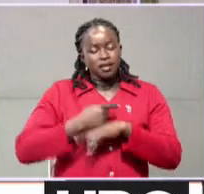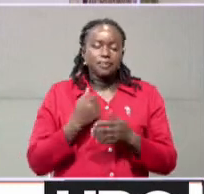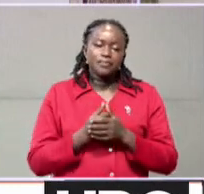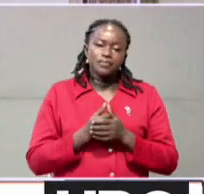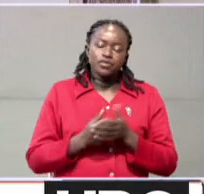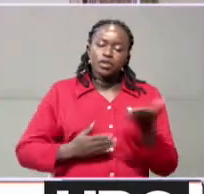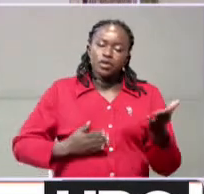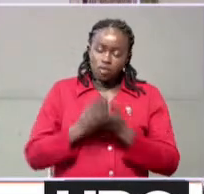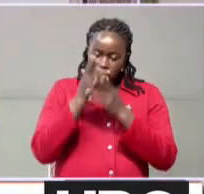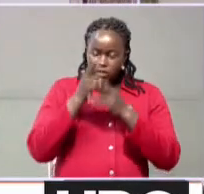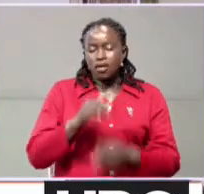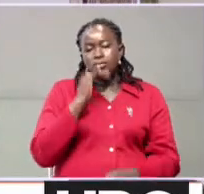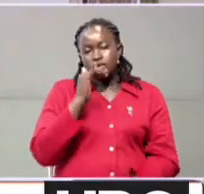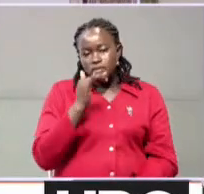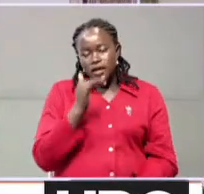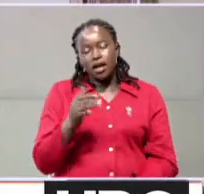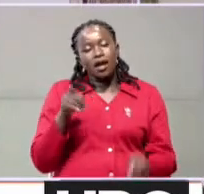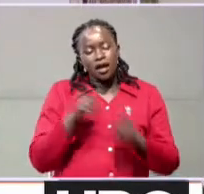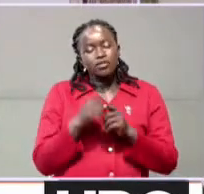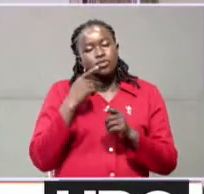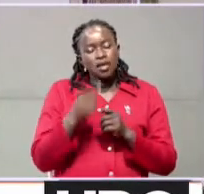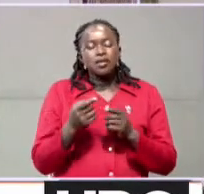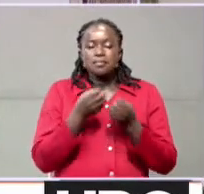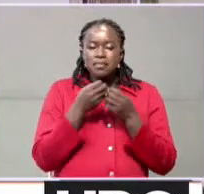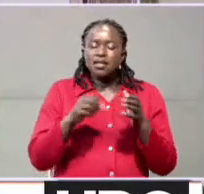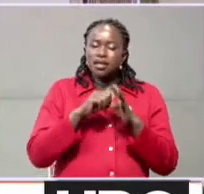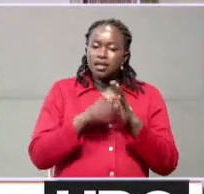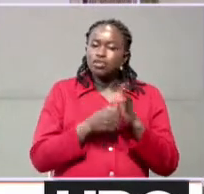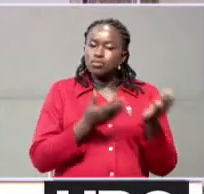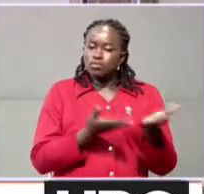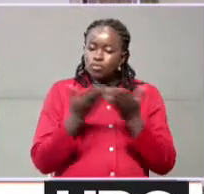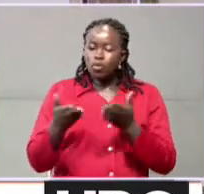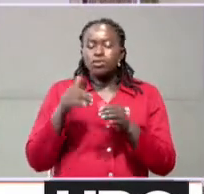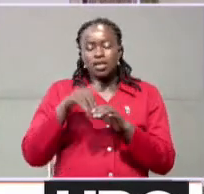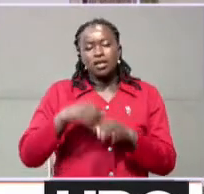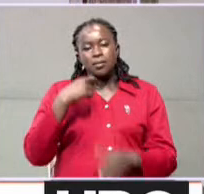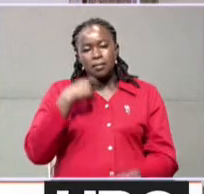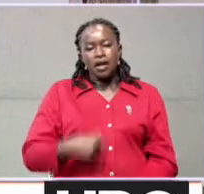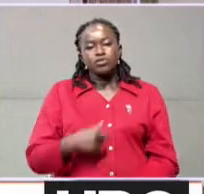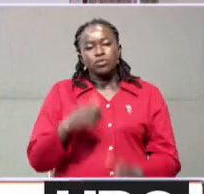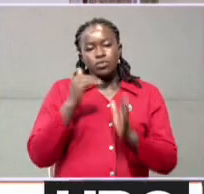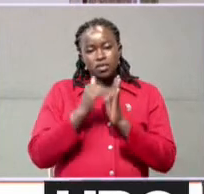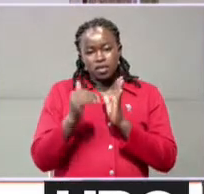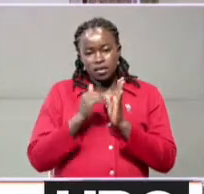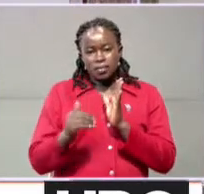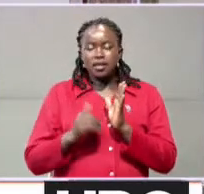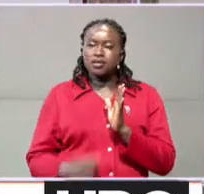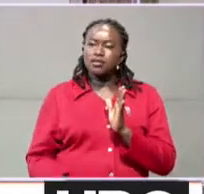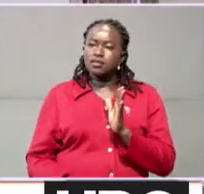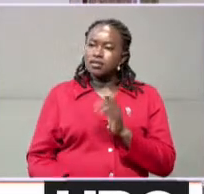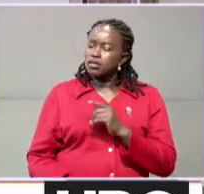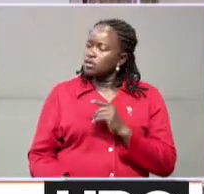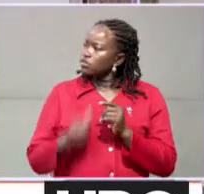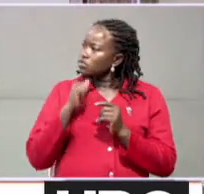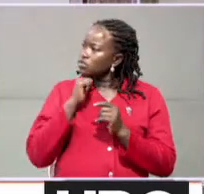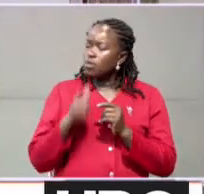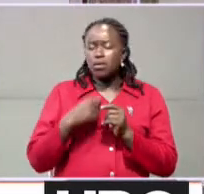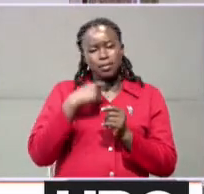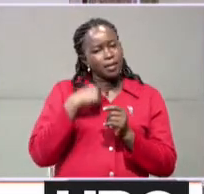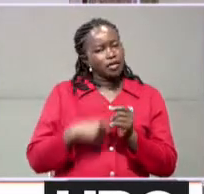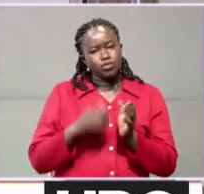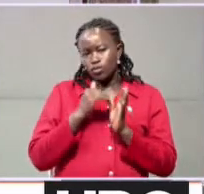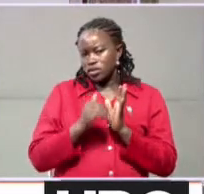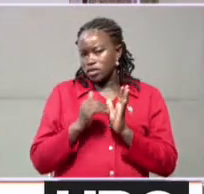said most of the issues raised in the personal statement no honorable he didn't make a personal statement personal